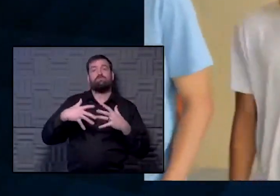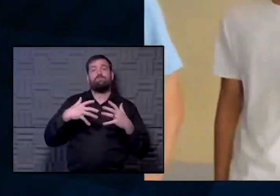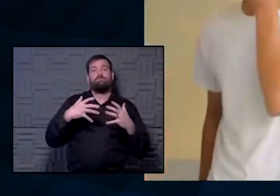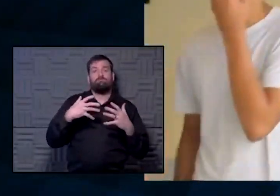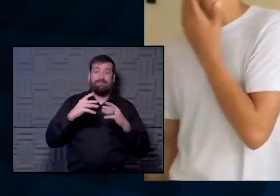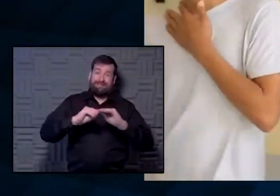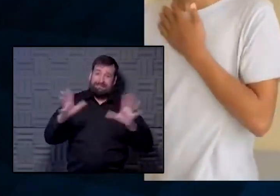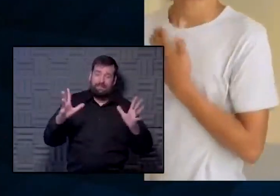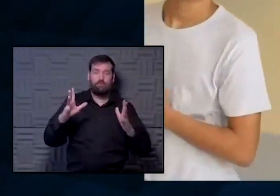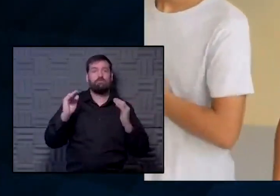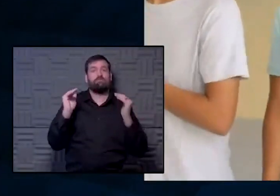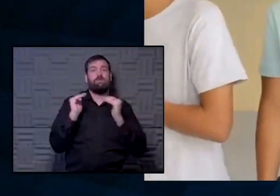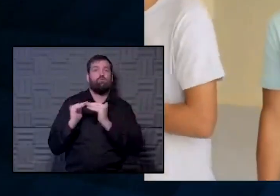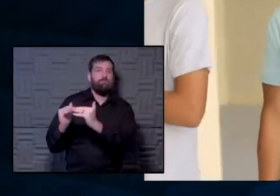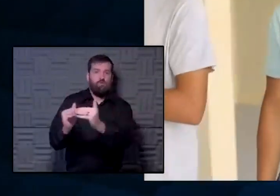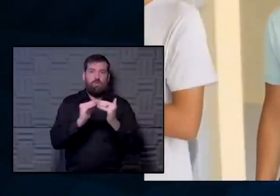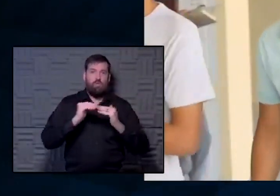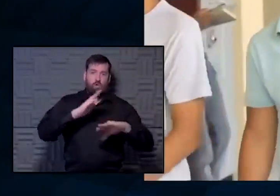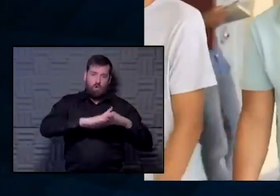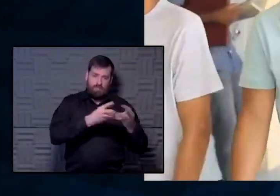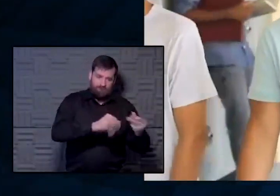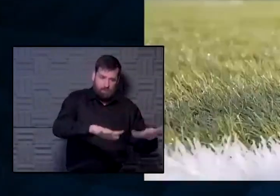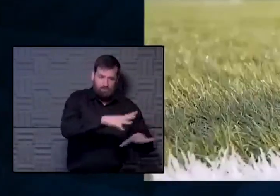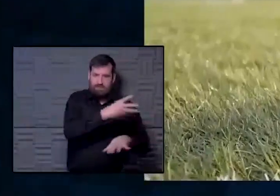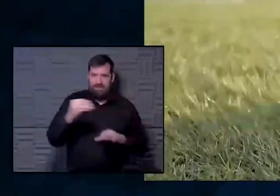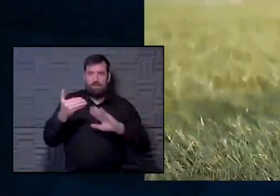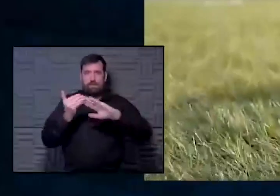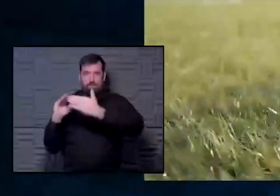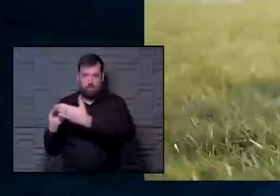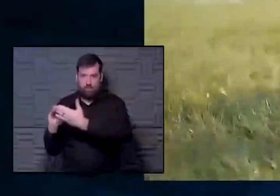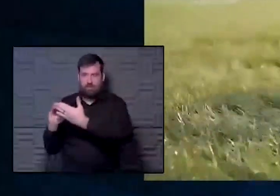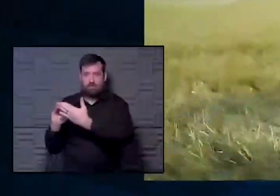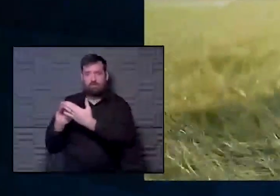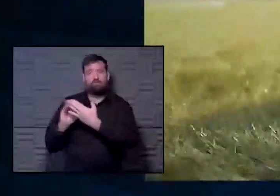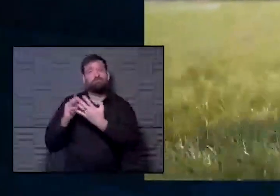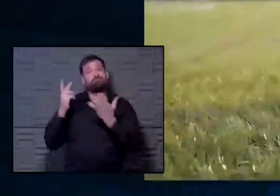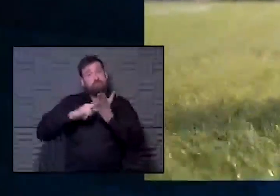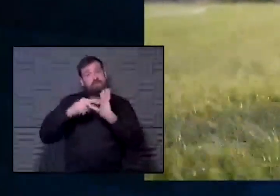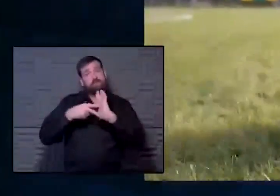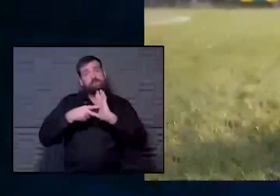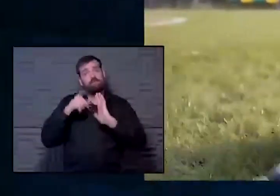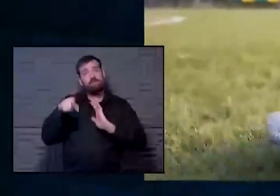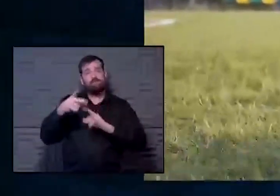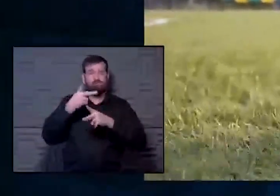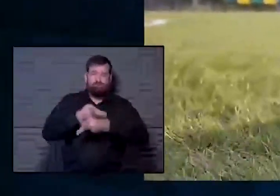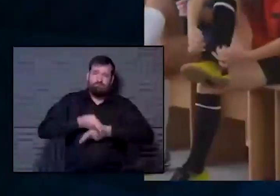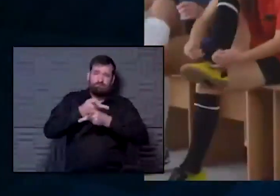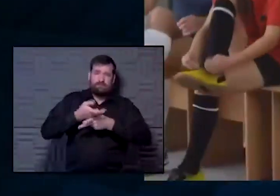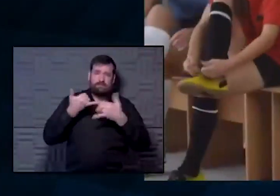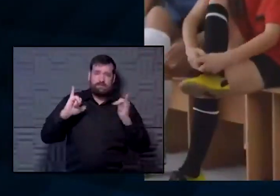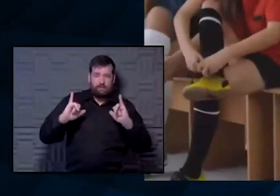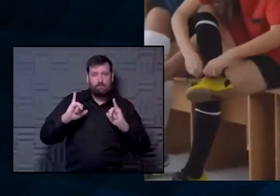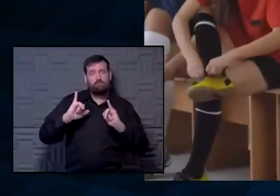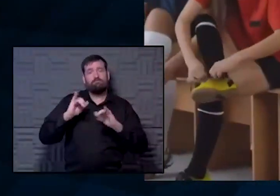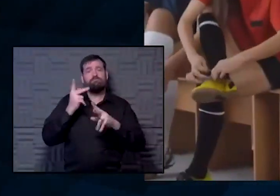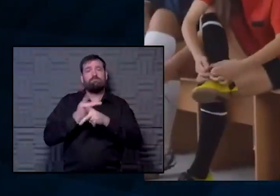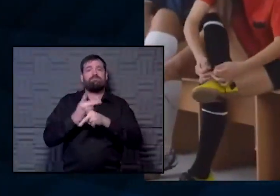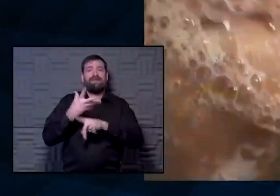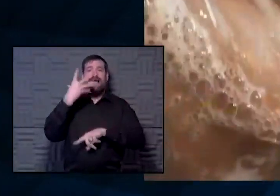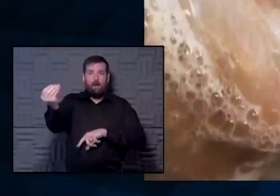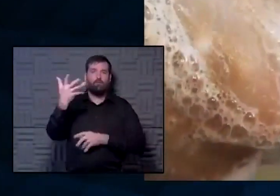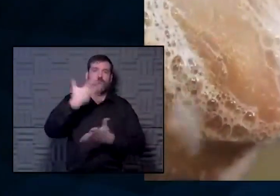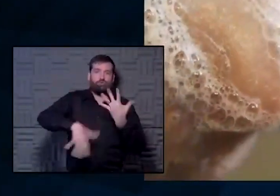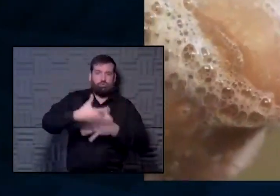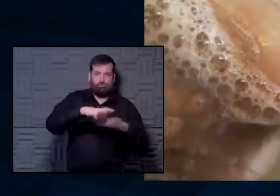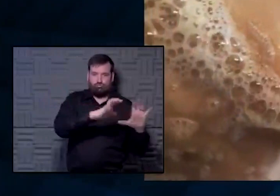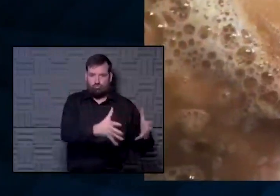clear, that it's equivocal on the field and in the community. And therefore, we need to keep being careful with athletes and keep them out of these social circles